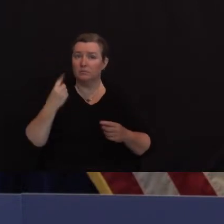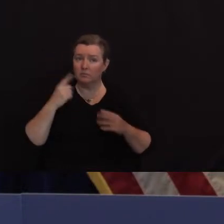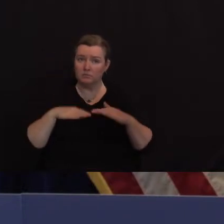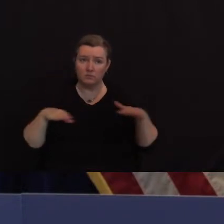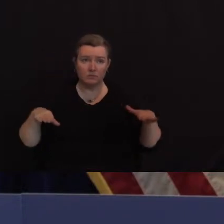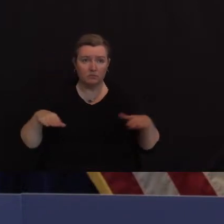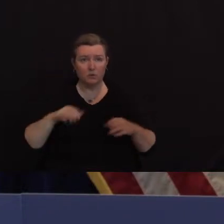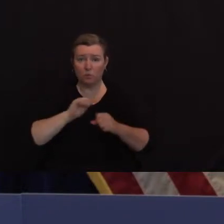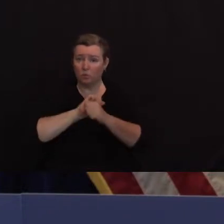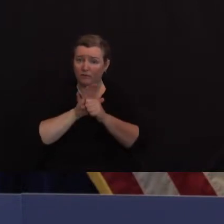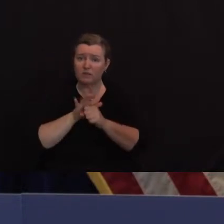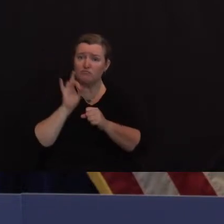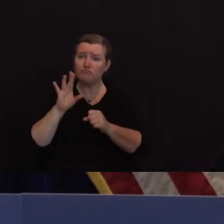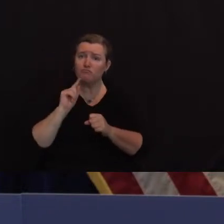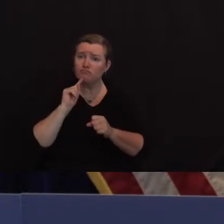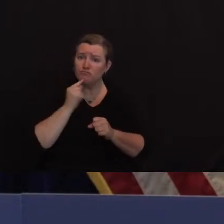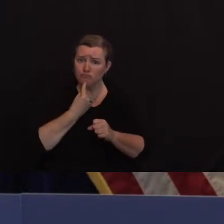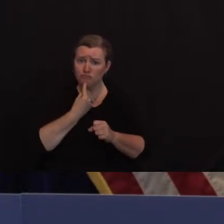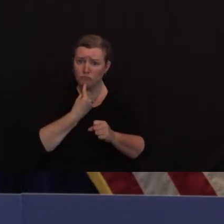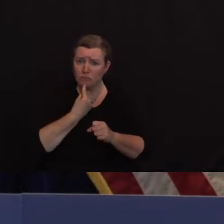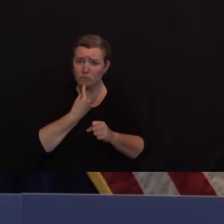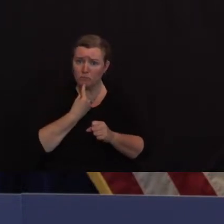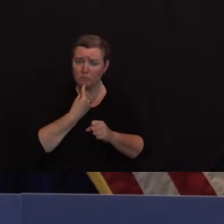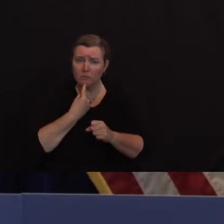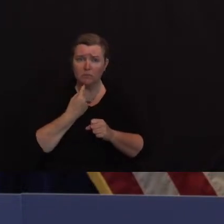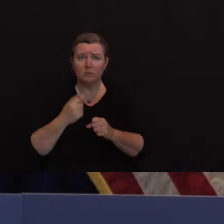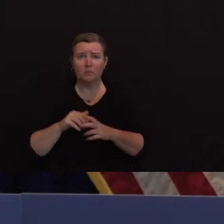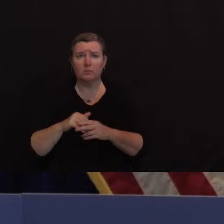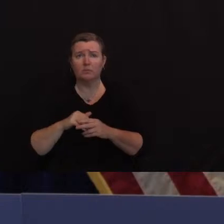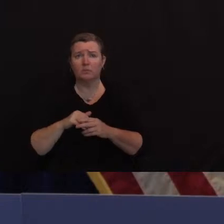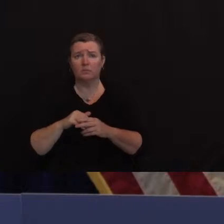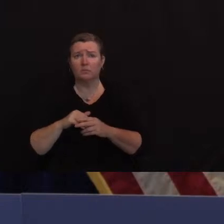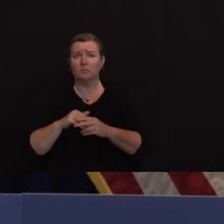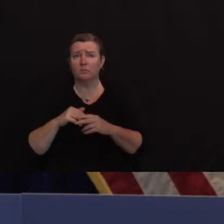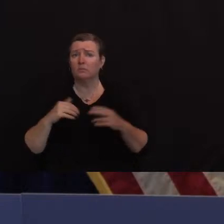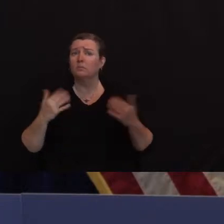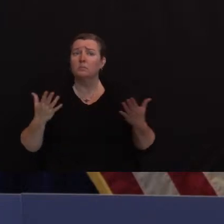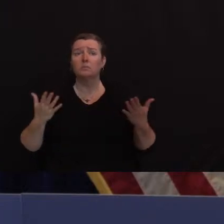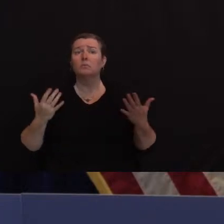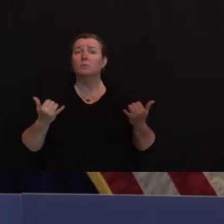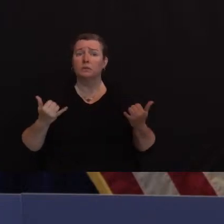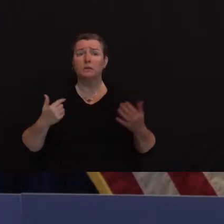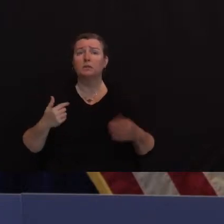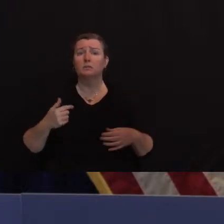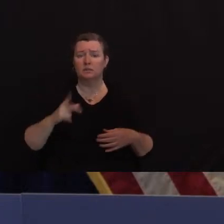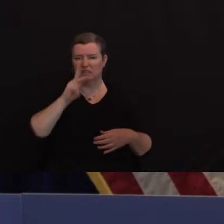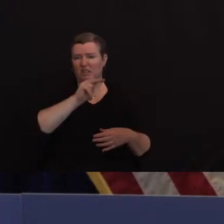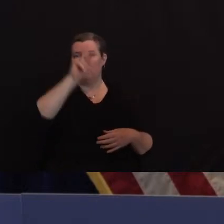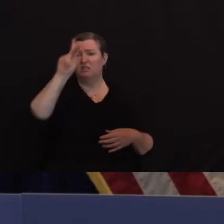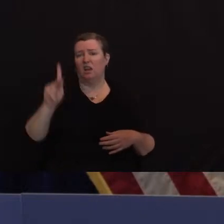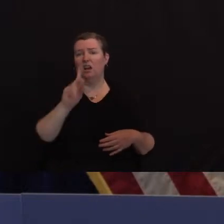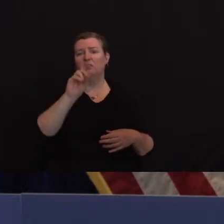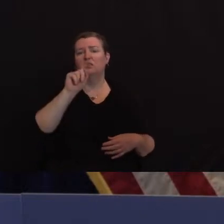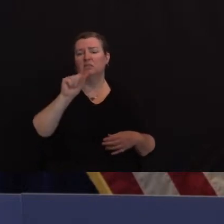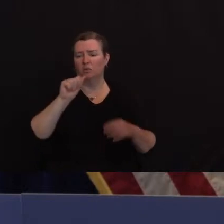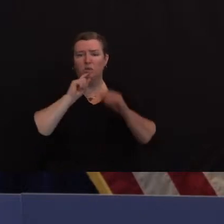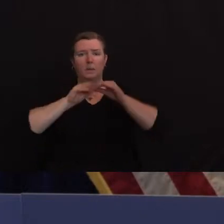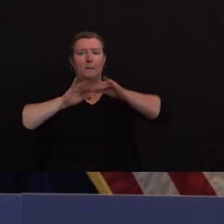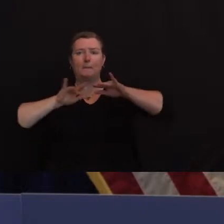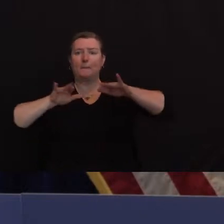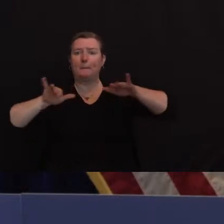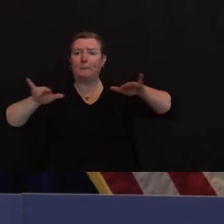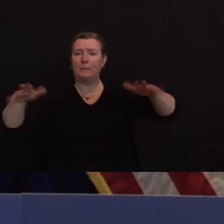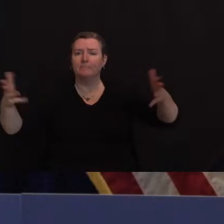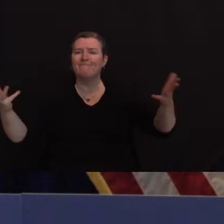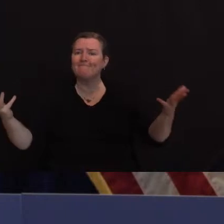seriously. As I've said, we are in a race against the highly transmissible Delta variant. And with children 11